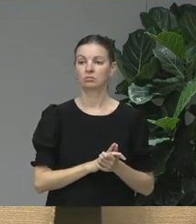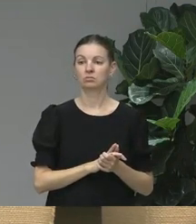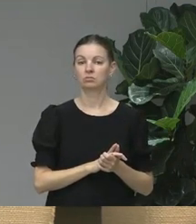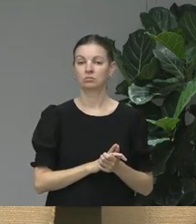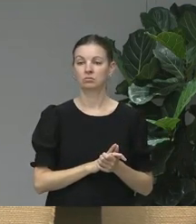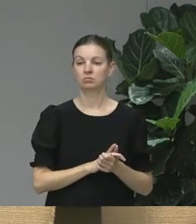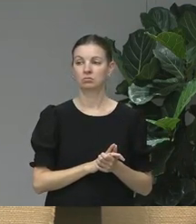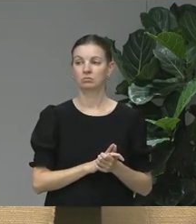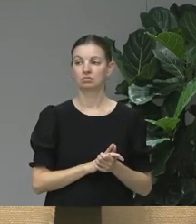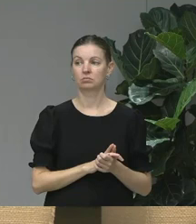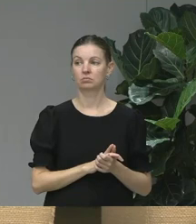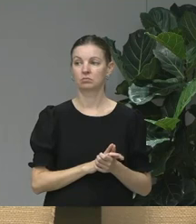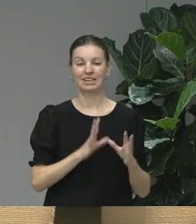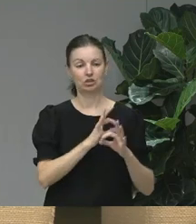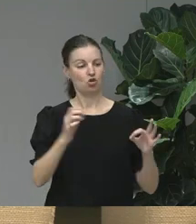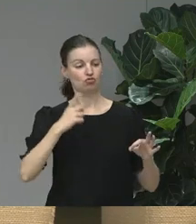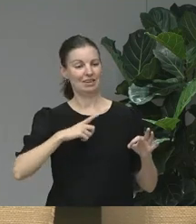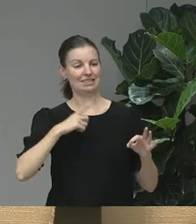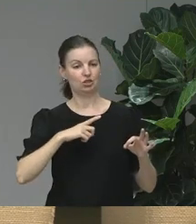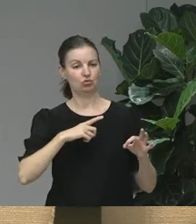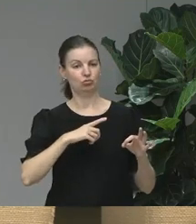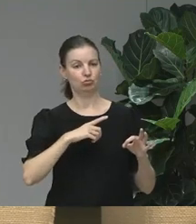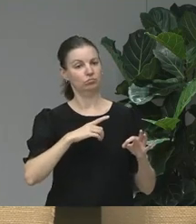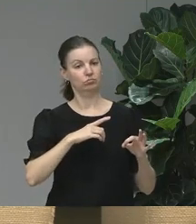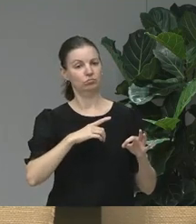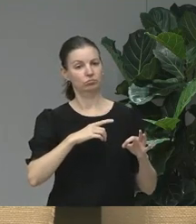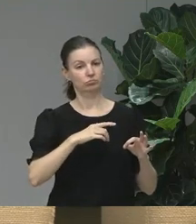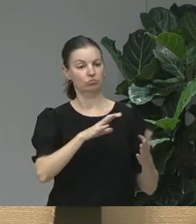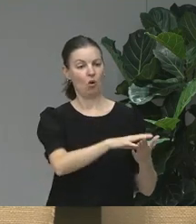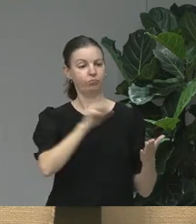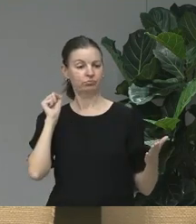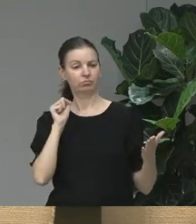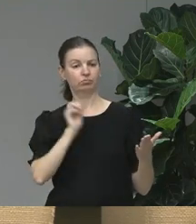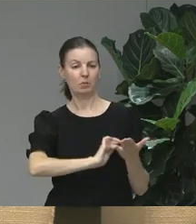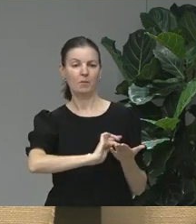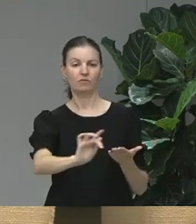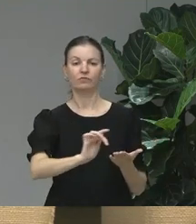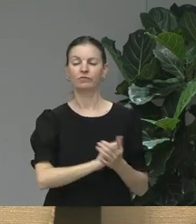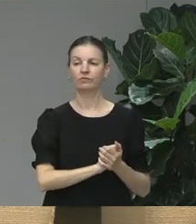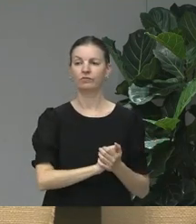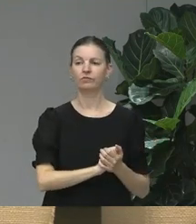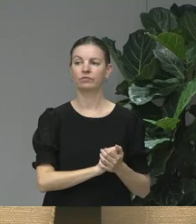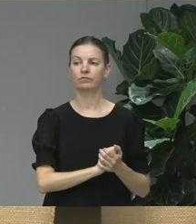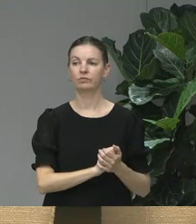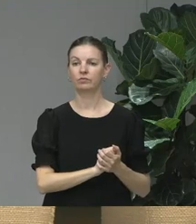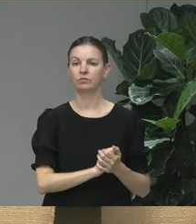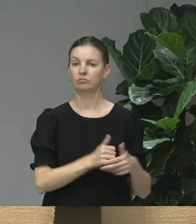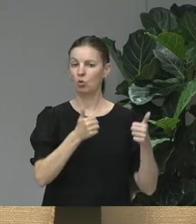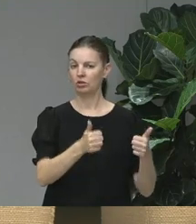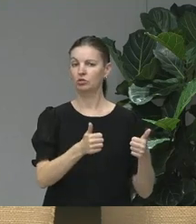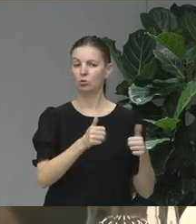there's not a clear case to remove them. So it might not be the perfect level of entrenching, but it's still a pretty good